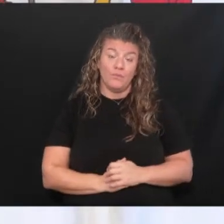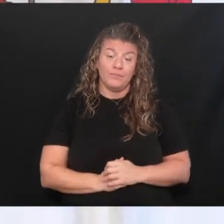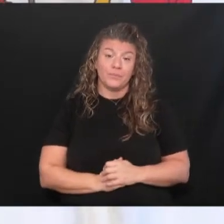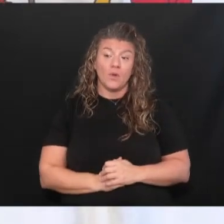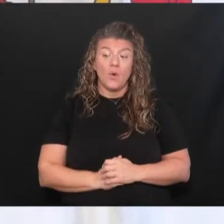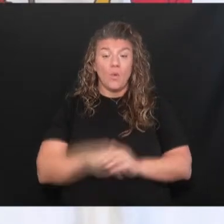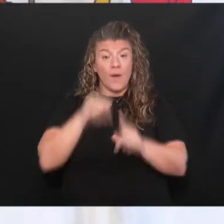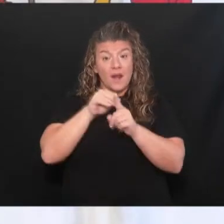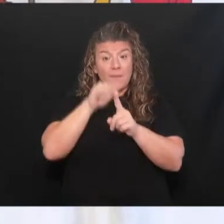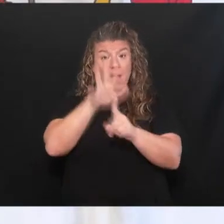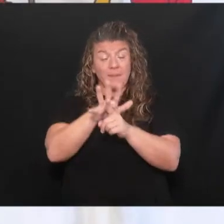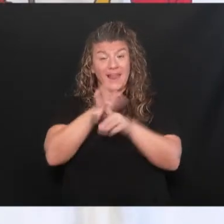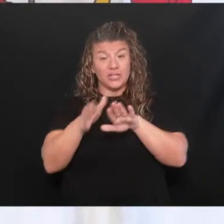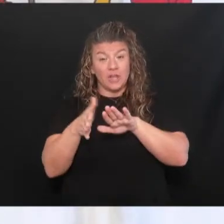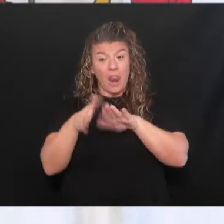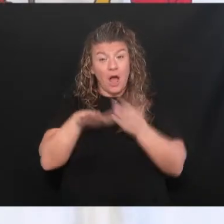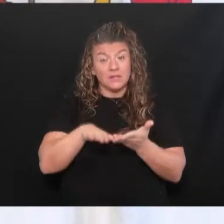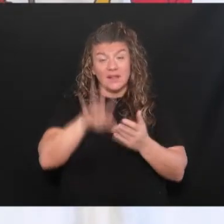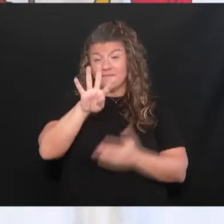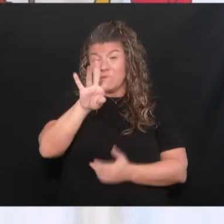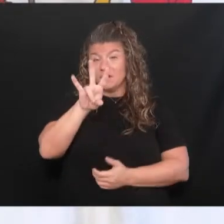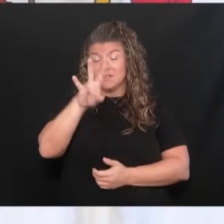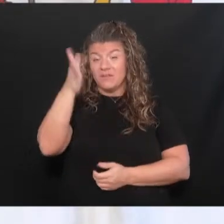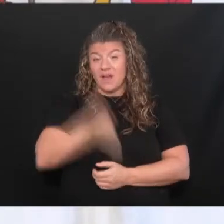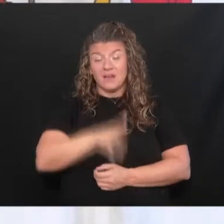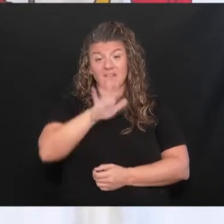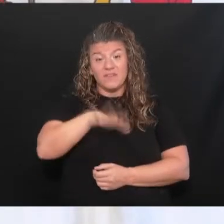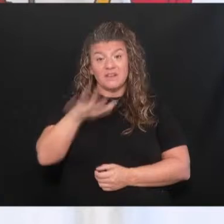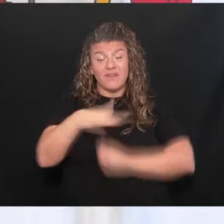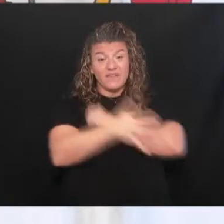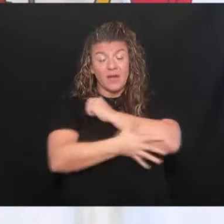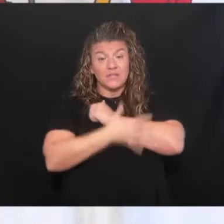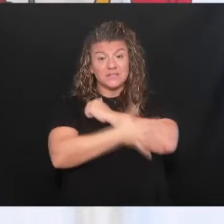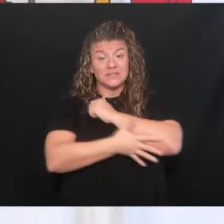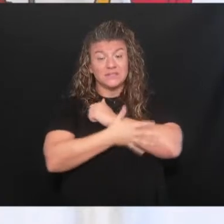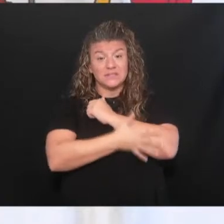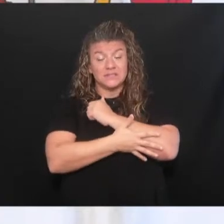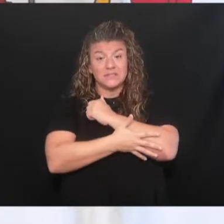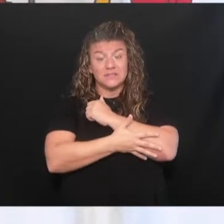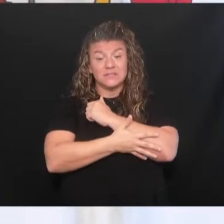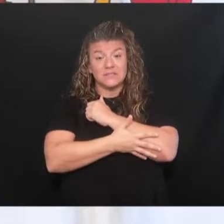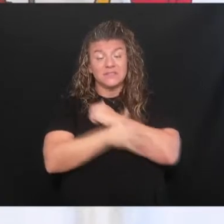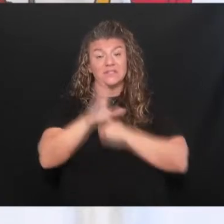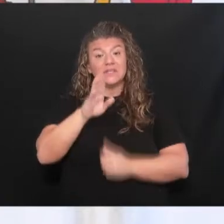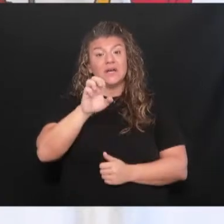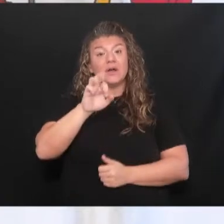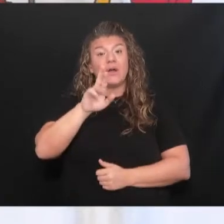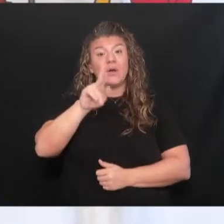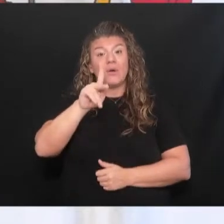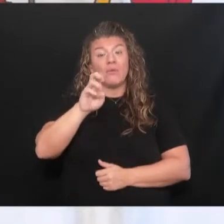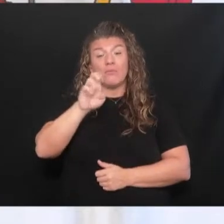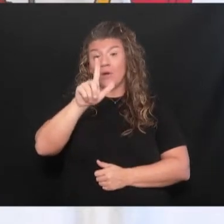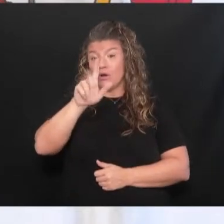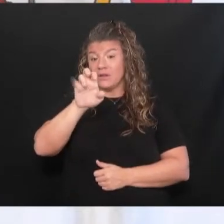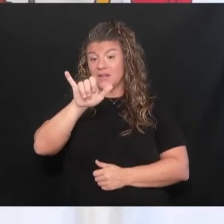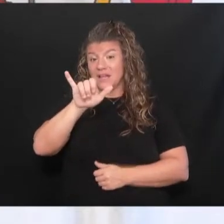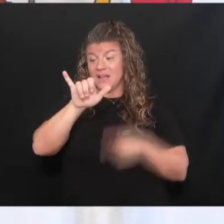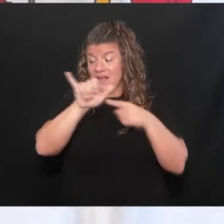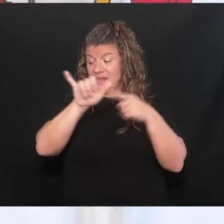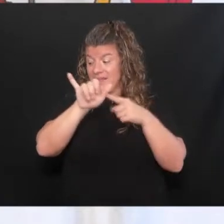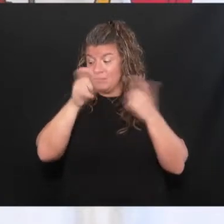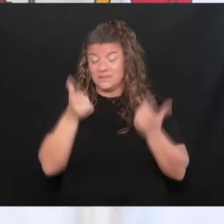a population loss in 47 out of 55 counties. Berkeley was the